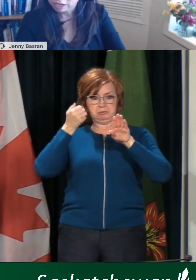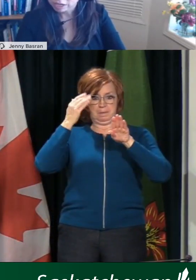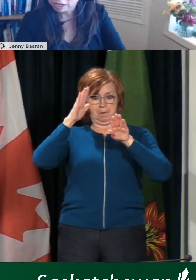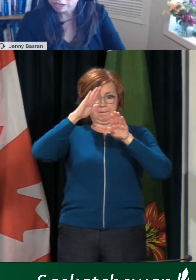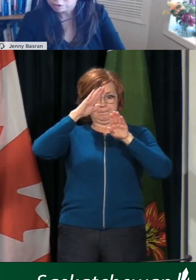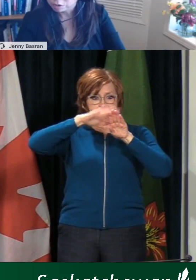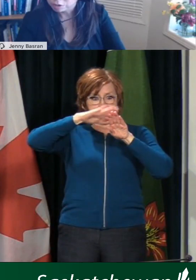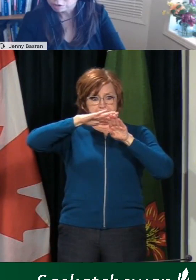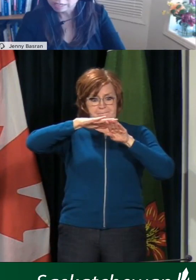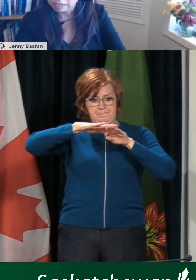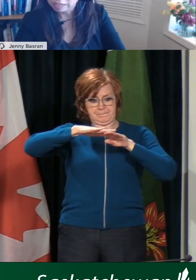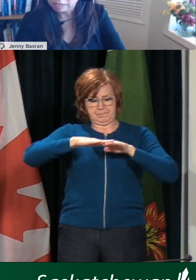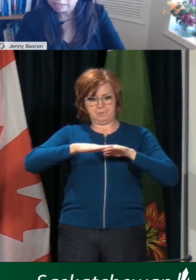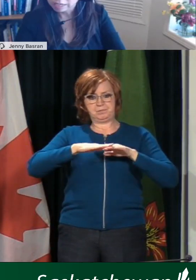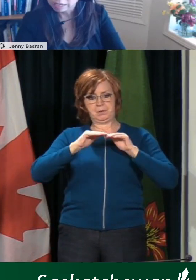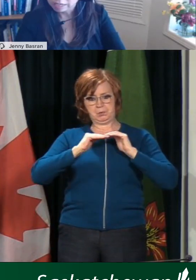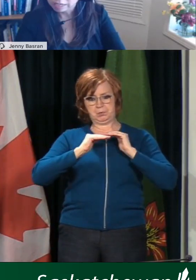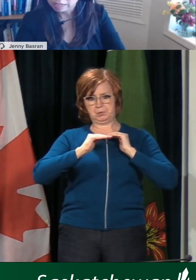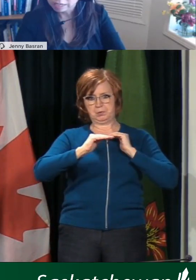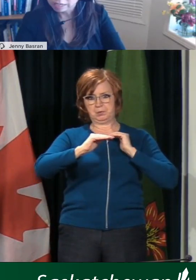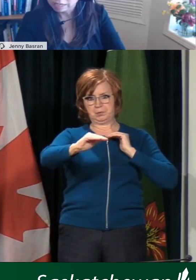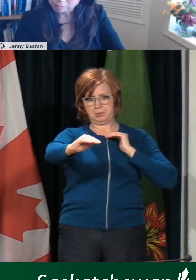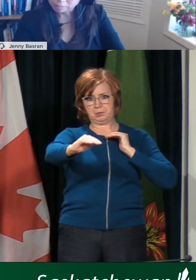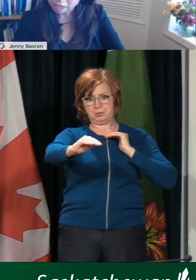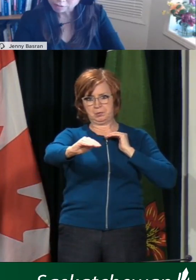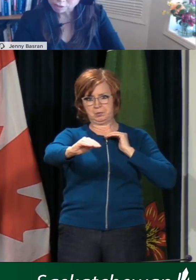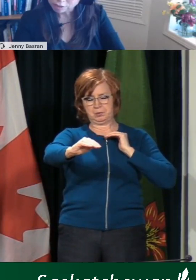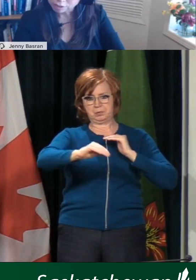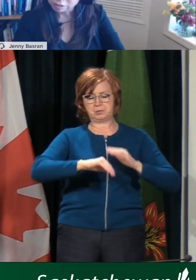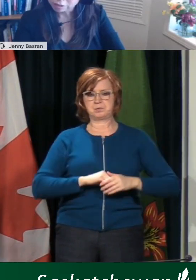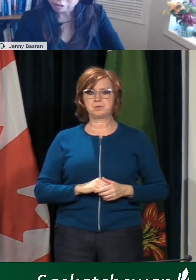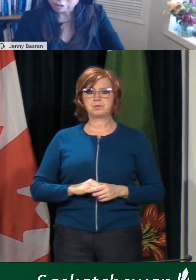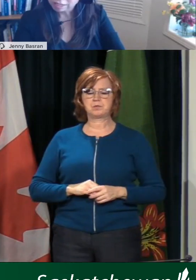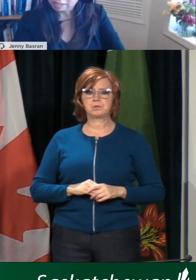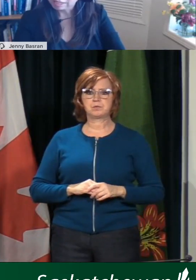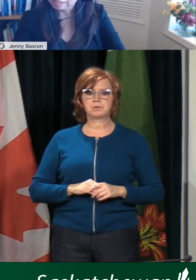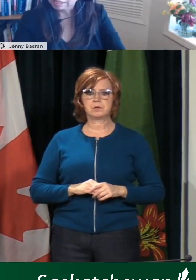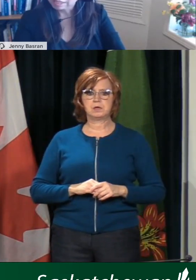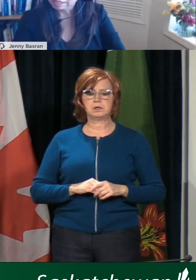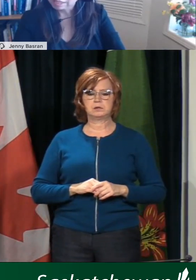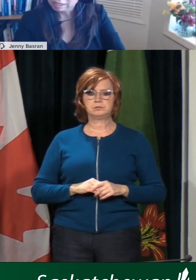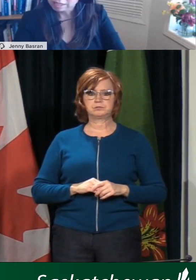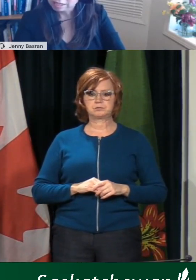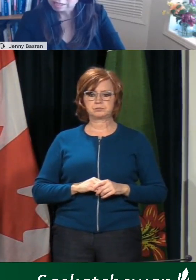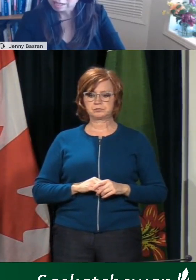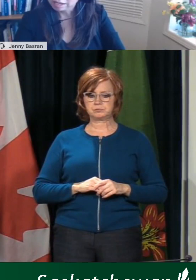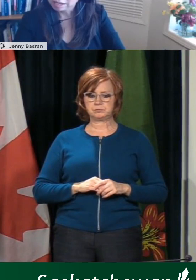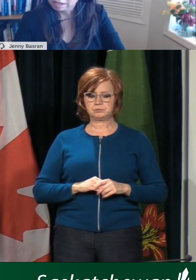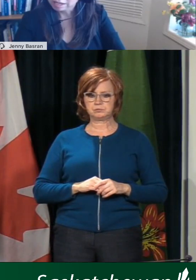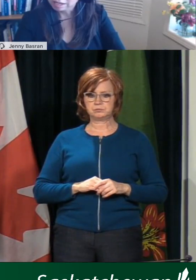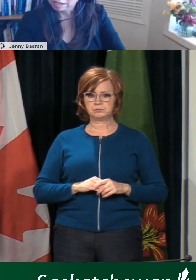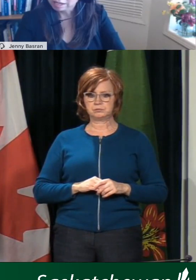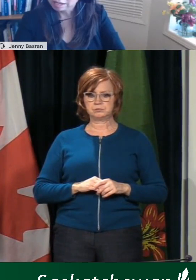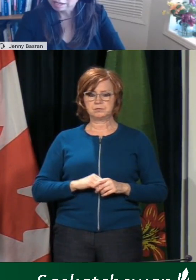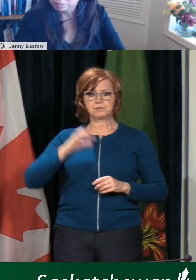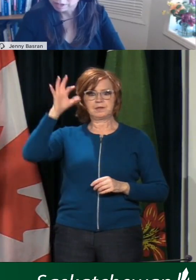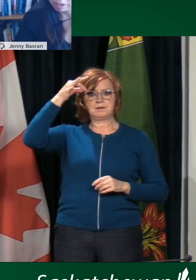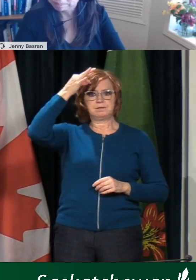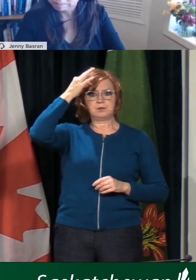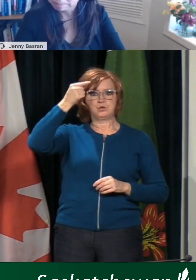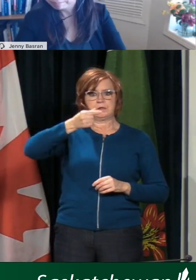it below 1. And I think in the federal announcement earlier this week that they had a nice visual for that as